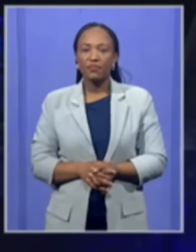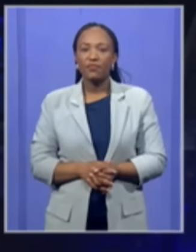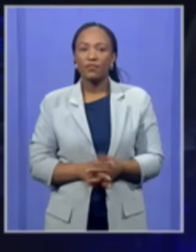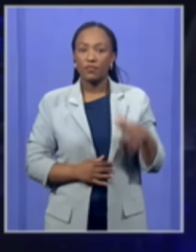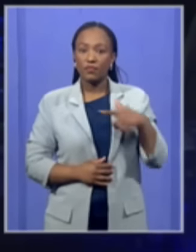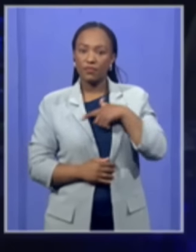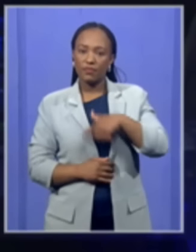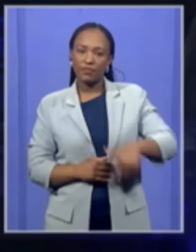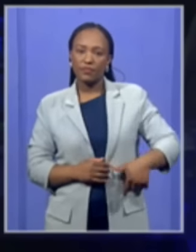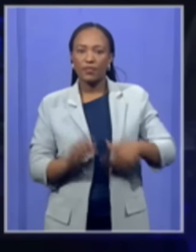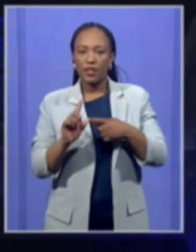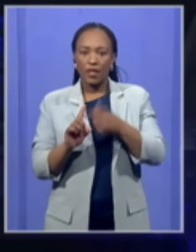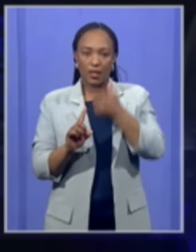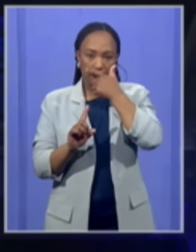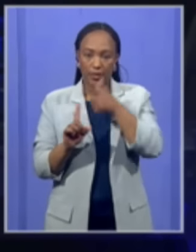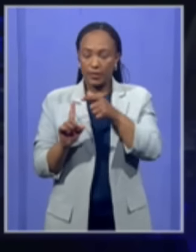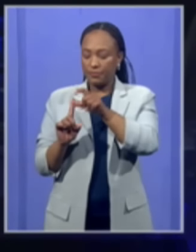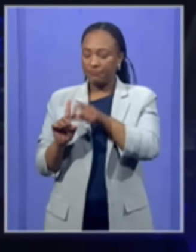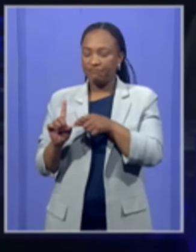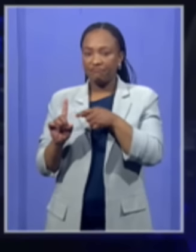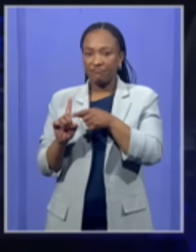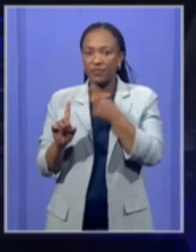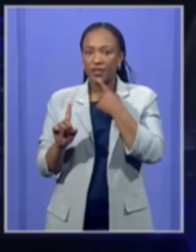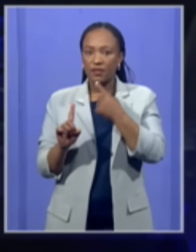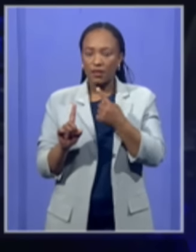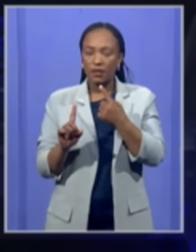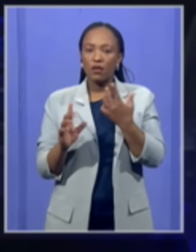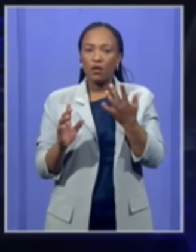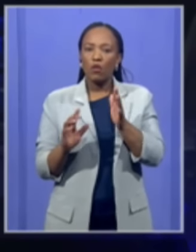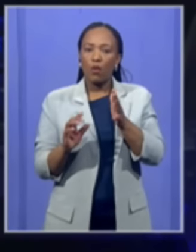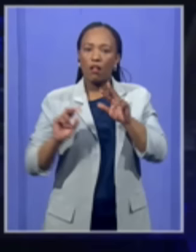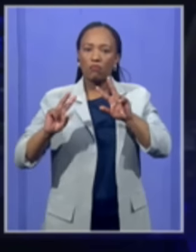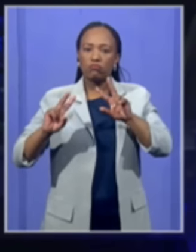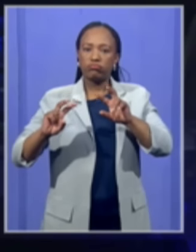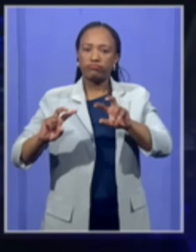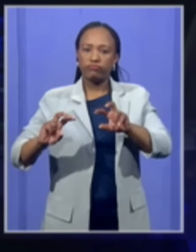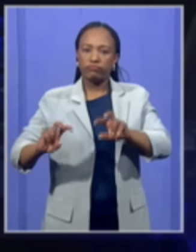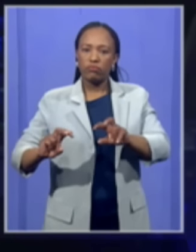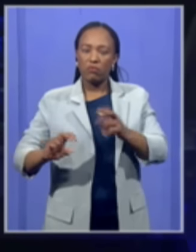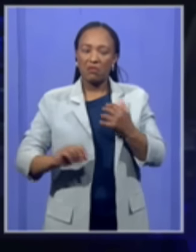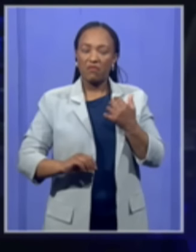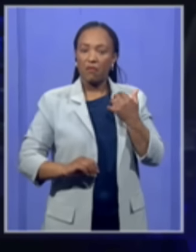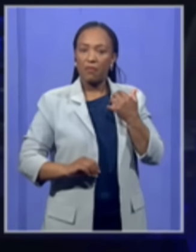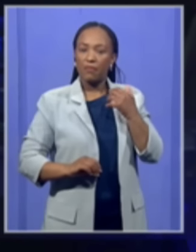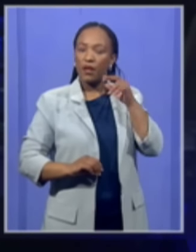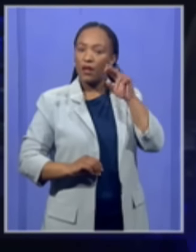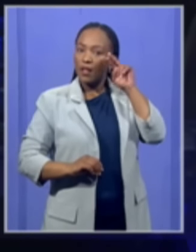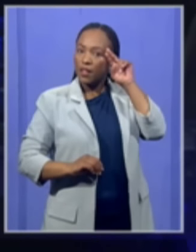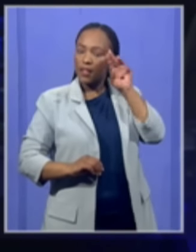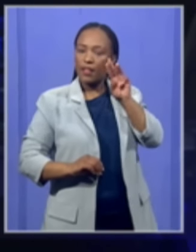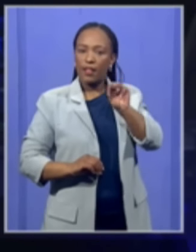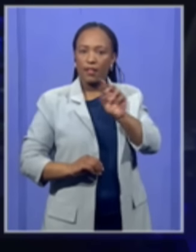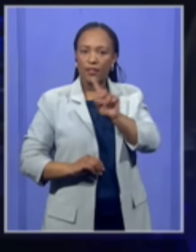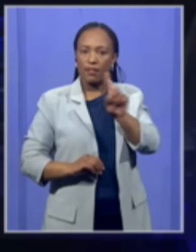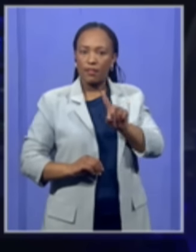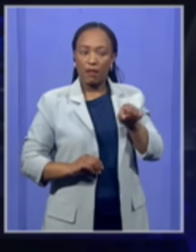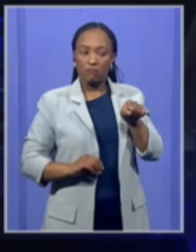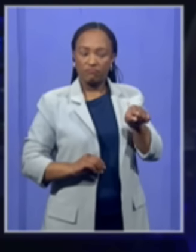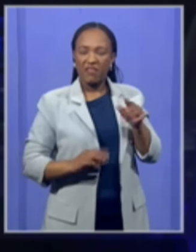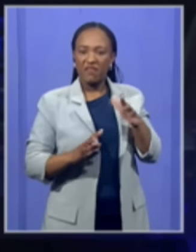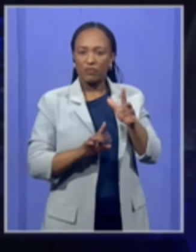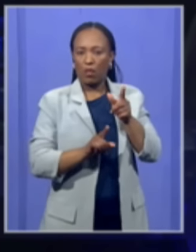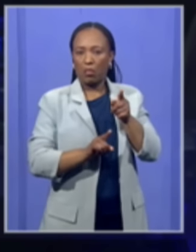Mopresidente Cyril Ramaphosa o phatlaladitse qeto ya hae ya ho fuputsa menyenyetsi e entsweng ke Lieutenant General Nhlanhla Mkhwanazi. Phatlalatsong ya hae letona